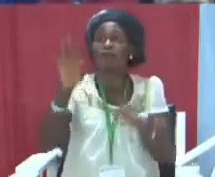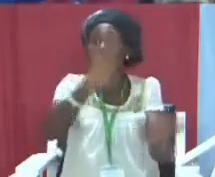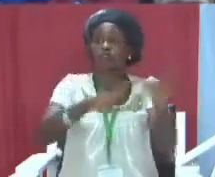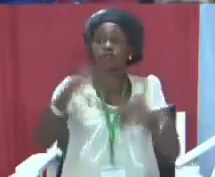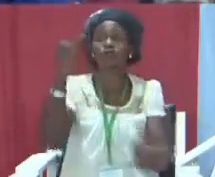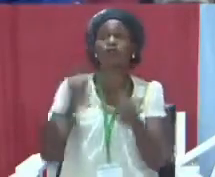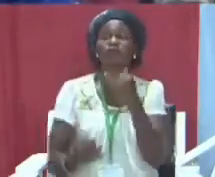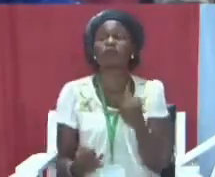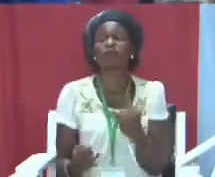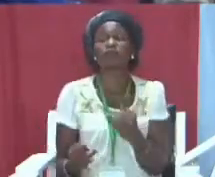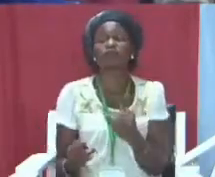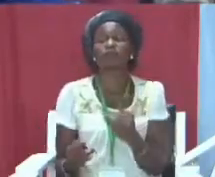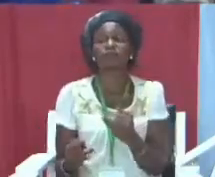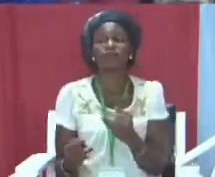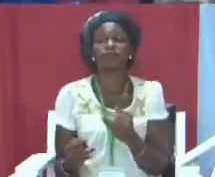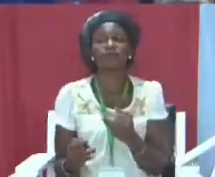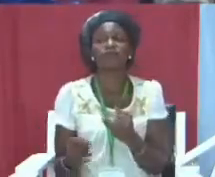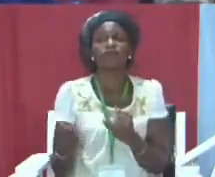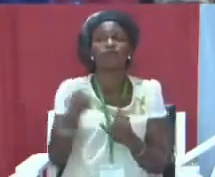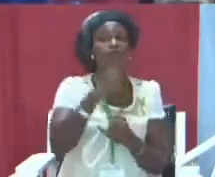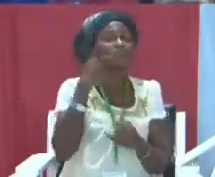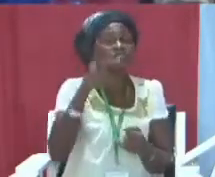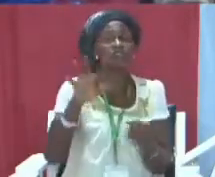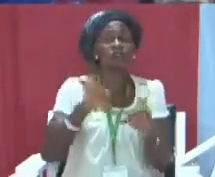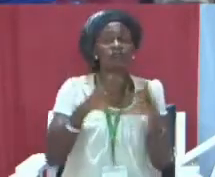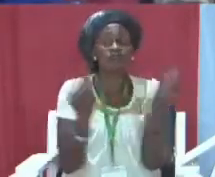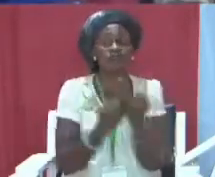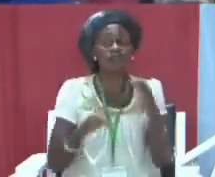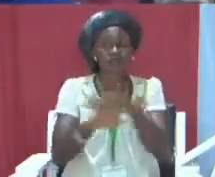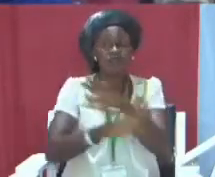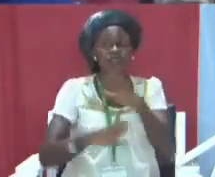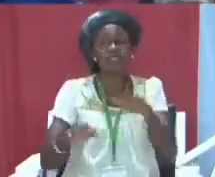over, you have seen your family under a